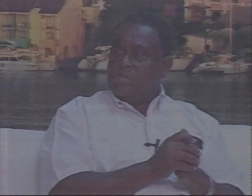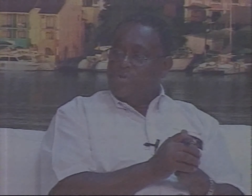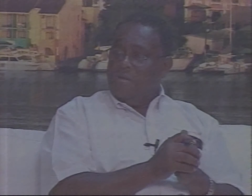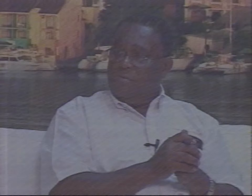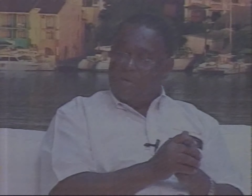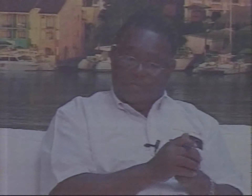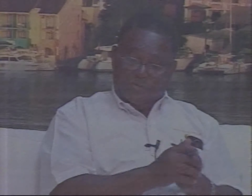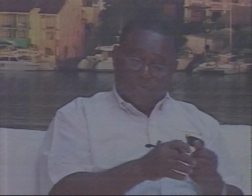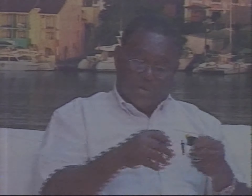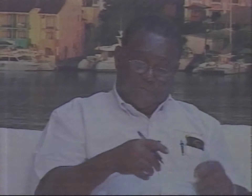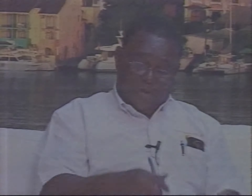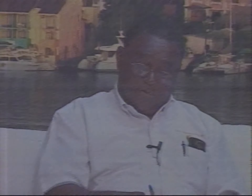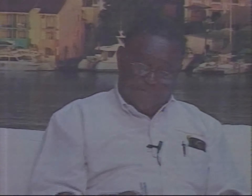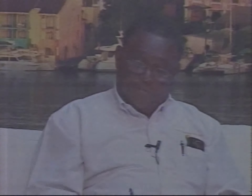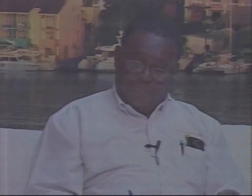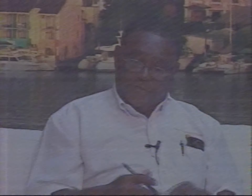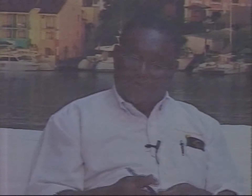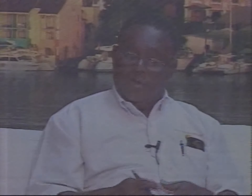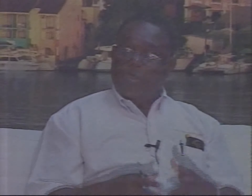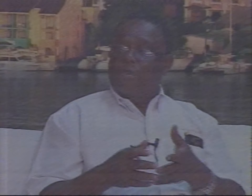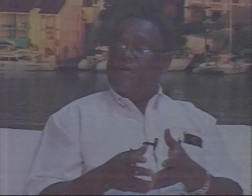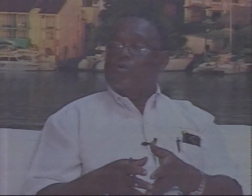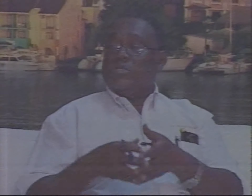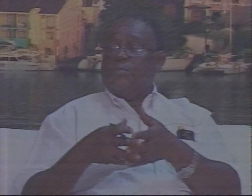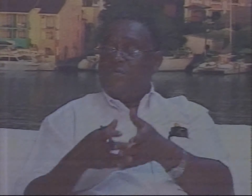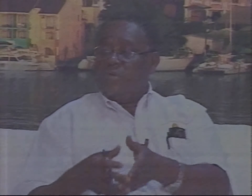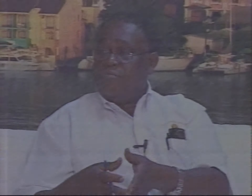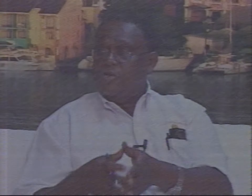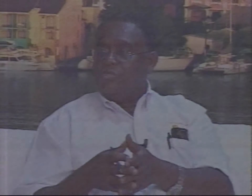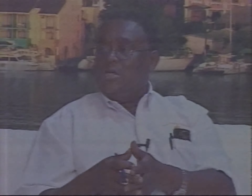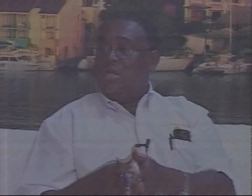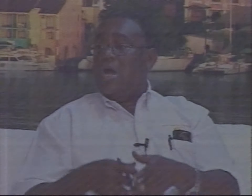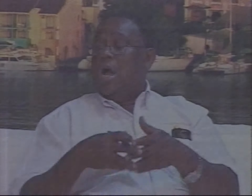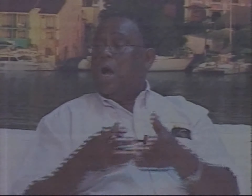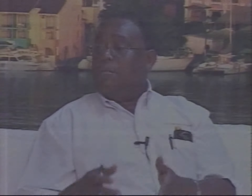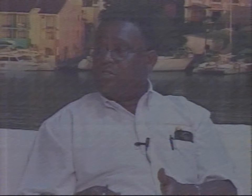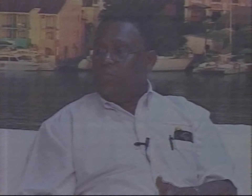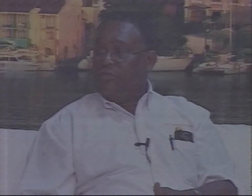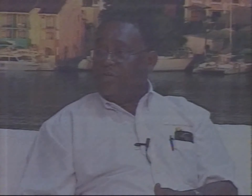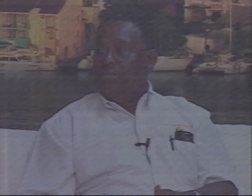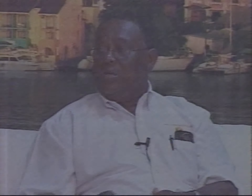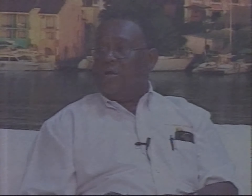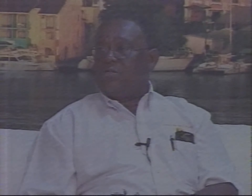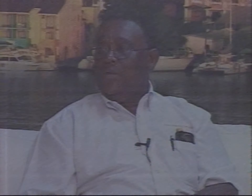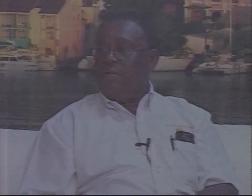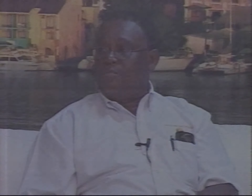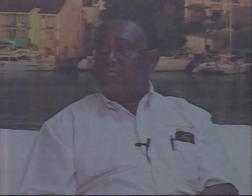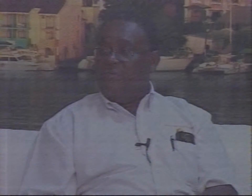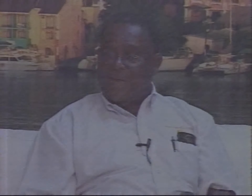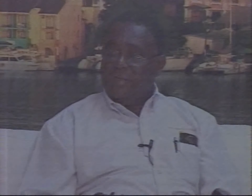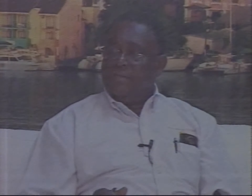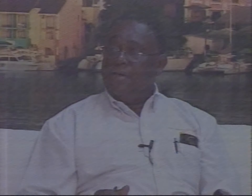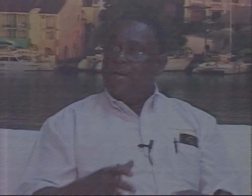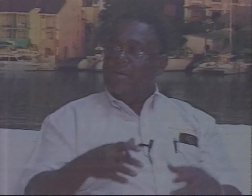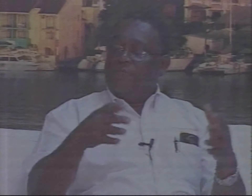person's going to agro-processing. When they fill out the form further, we'll find out what specific products you need, how much space you need, because we are